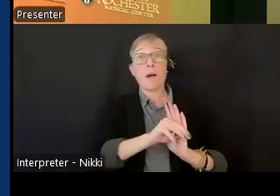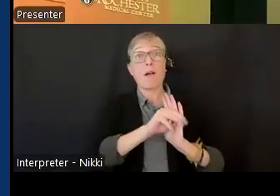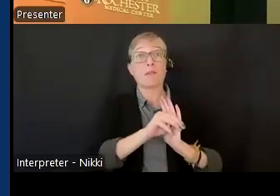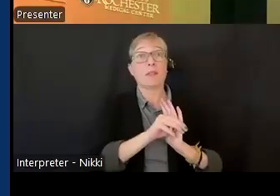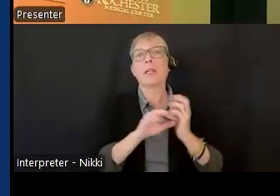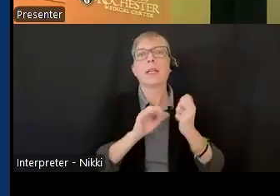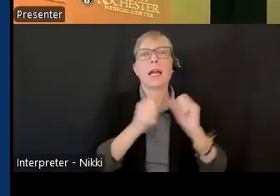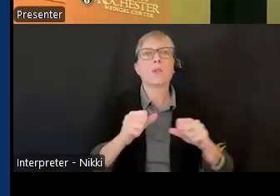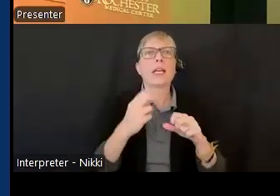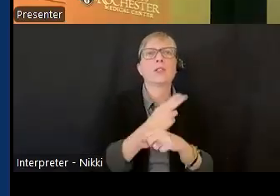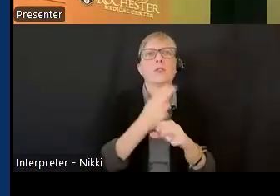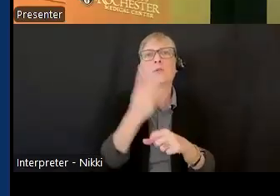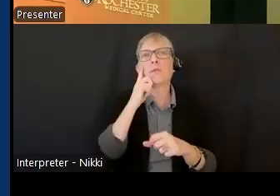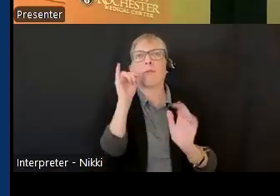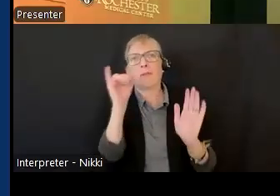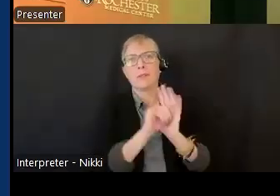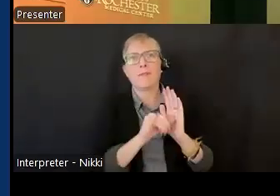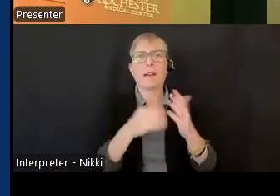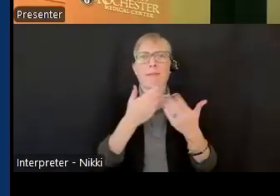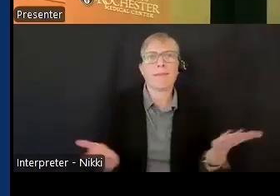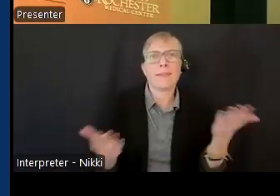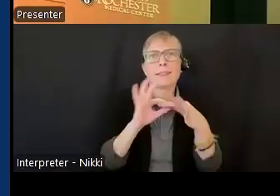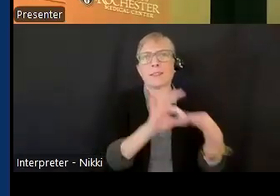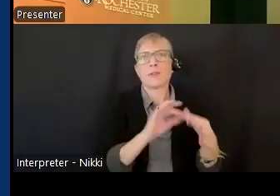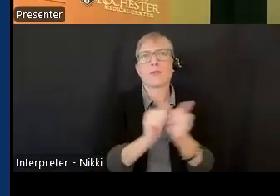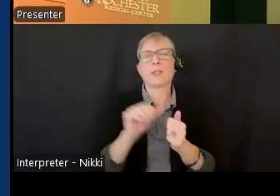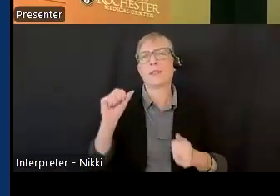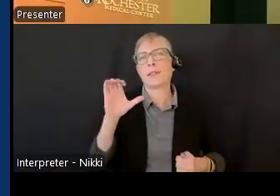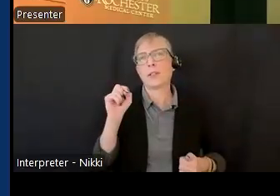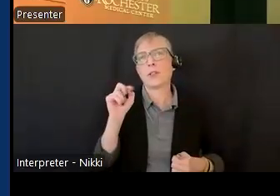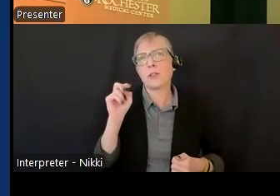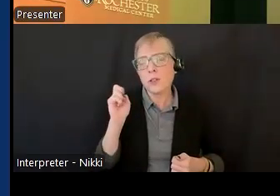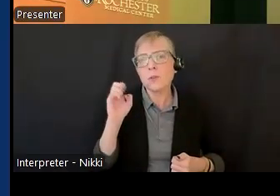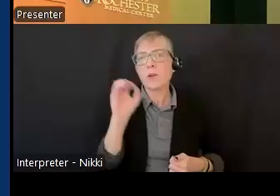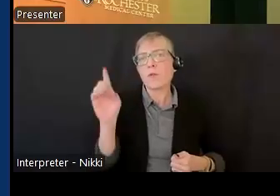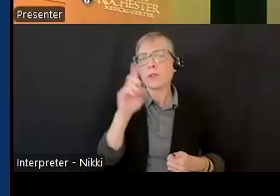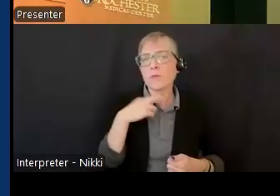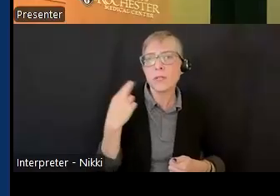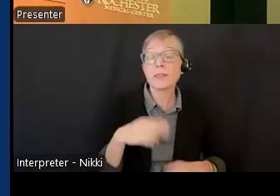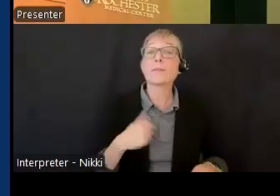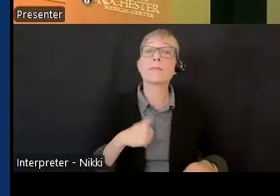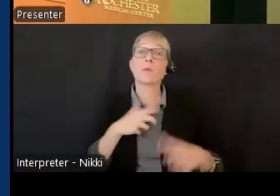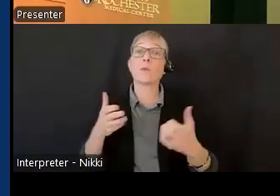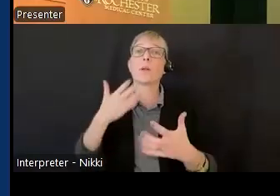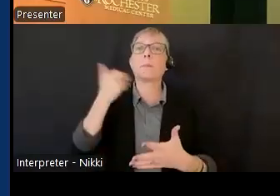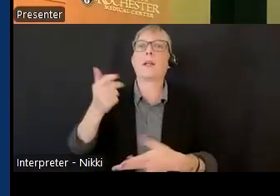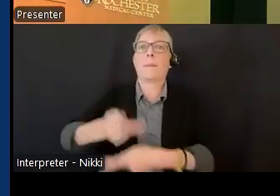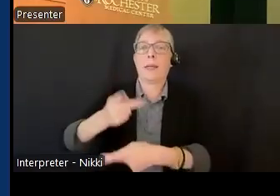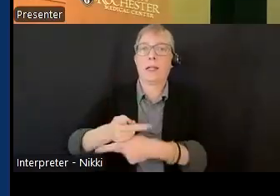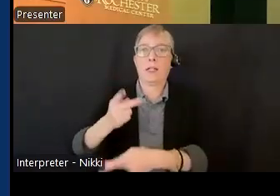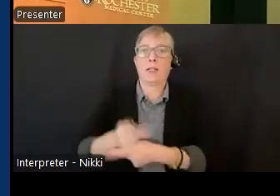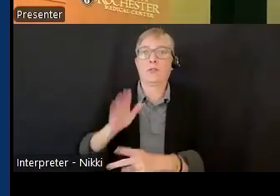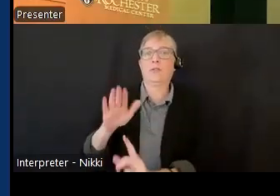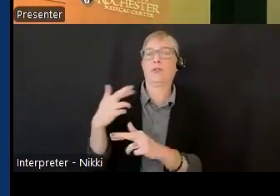risk? This question was asked because we wanted to support our clinicians in being able to manage the acute risk that they are now